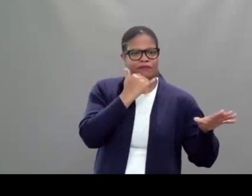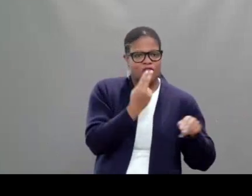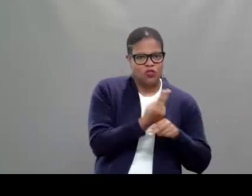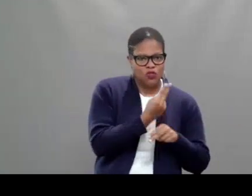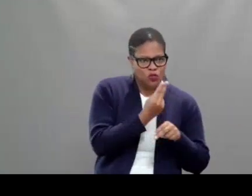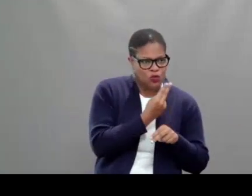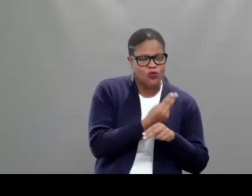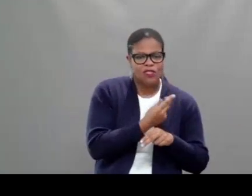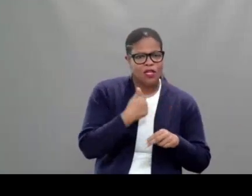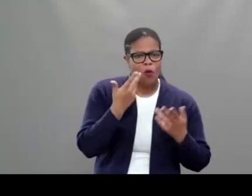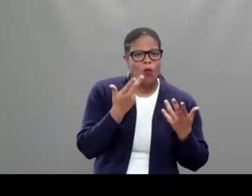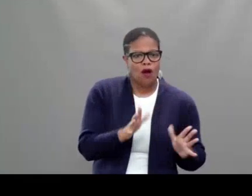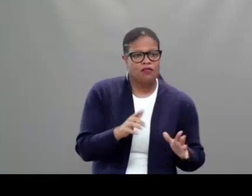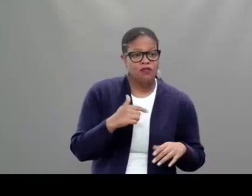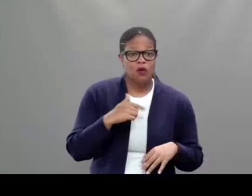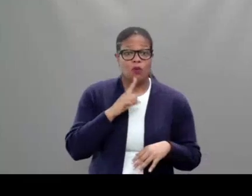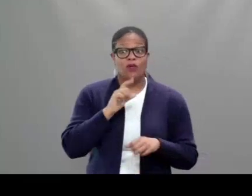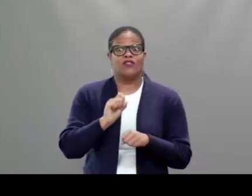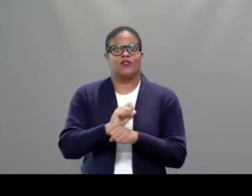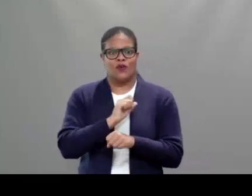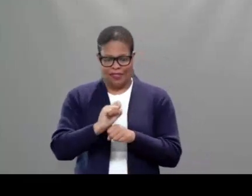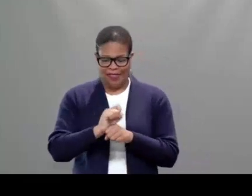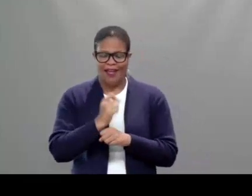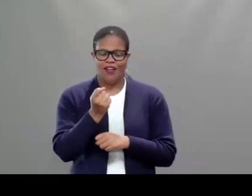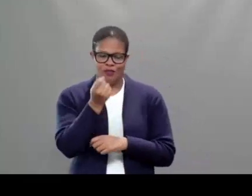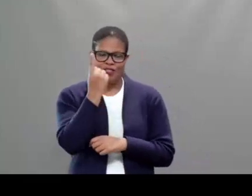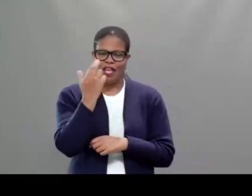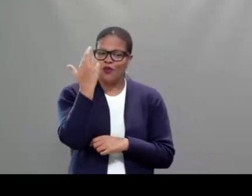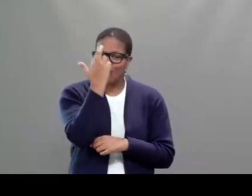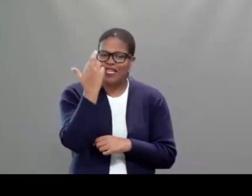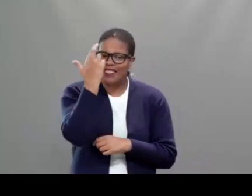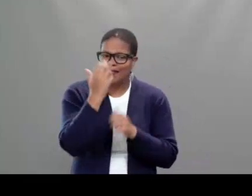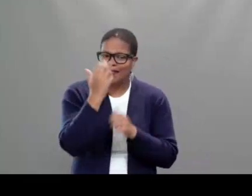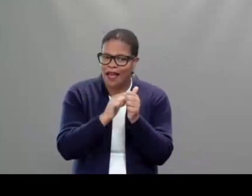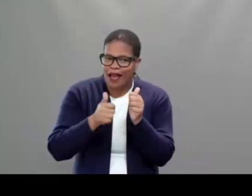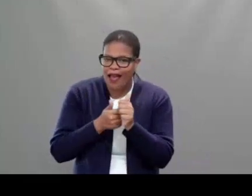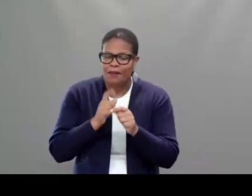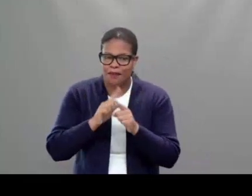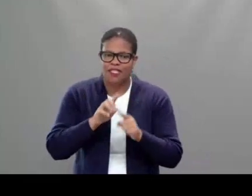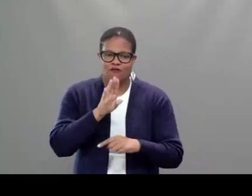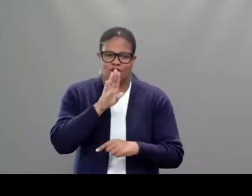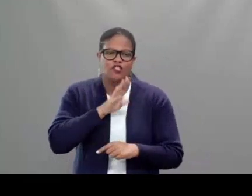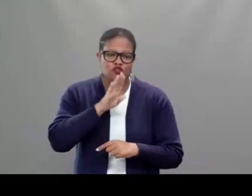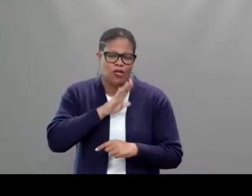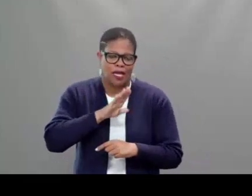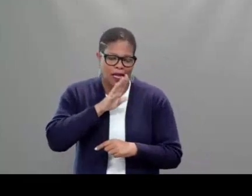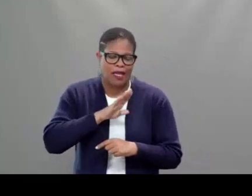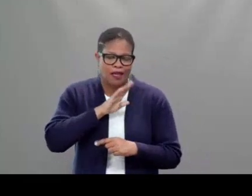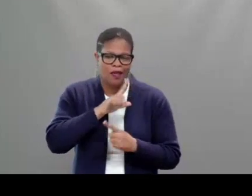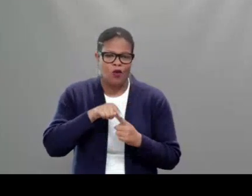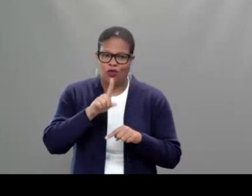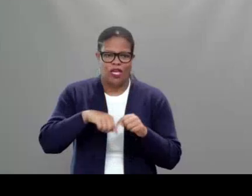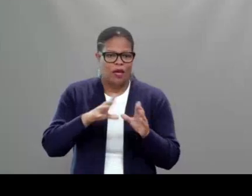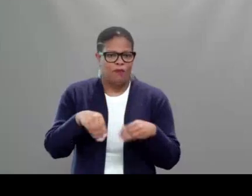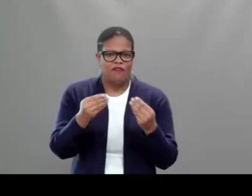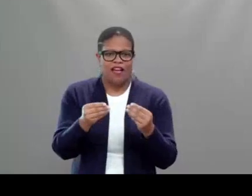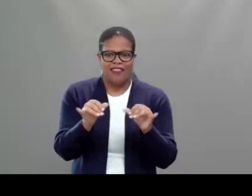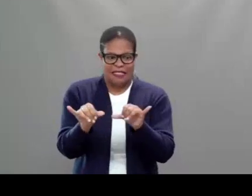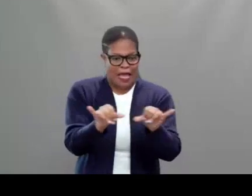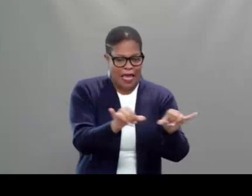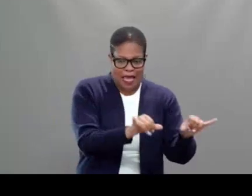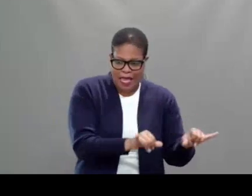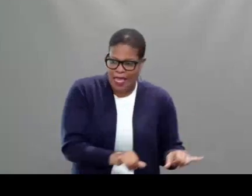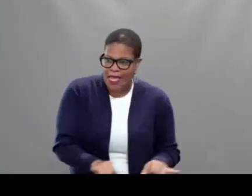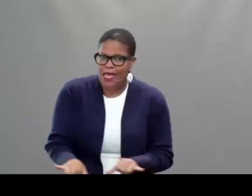misused. And so, we certainly understand the reason behind it, but it is frustrating when you can't provide the same